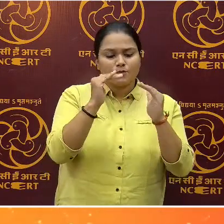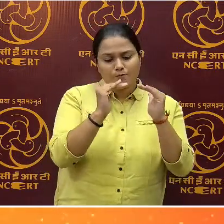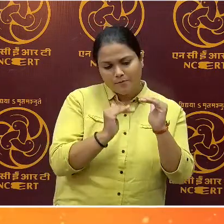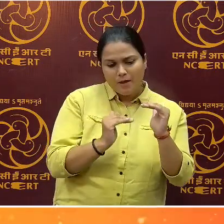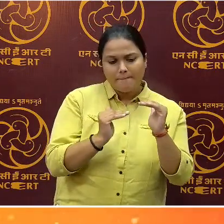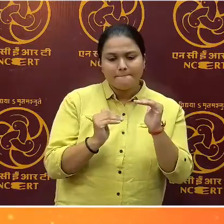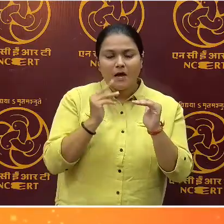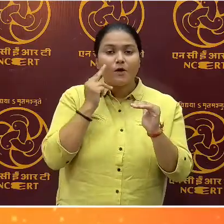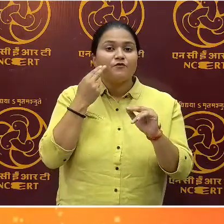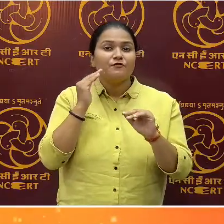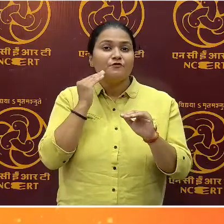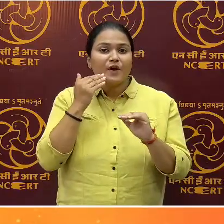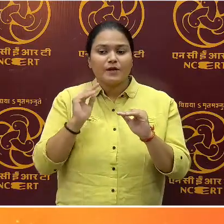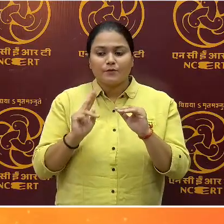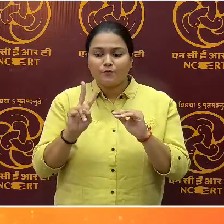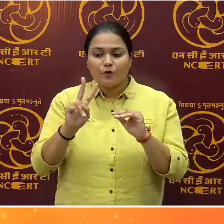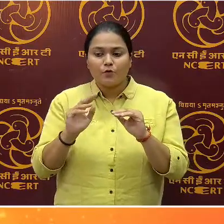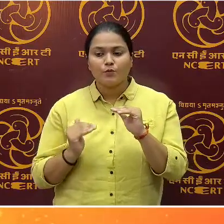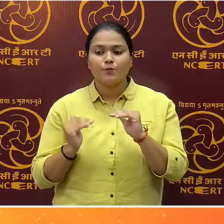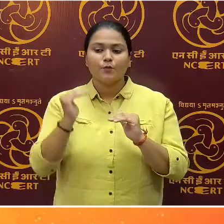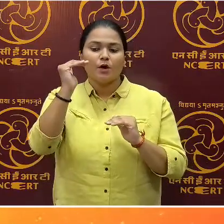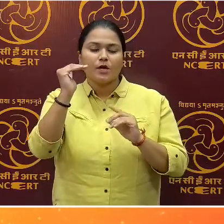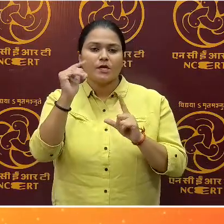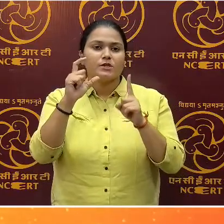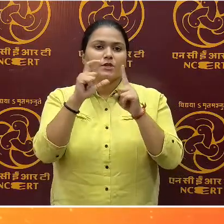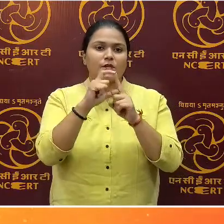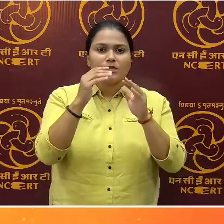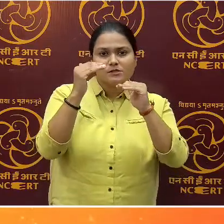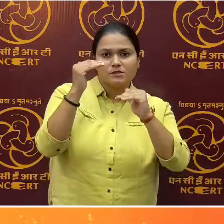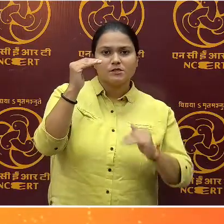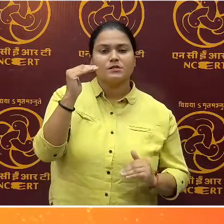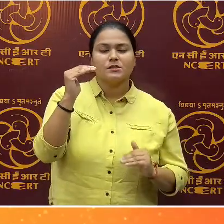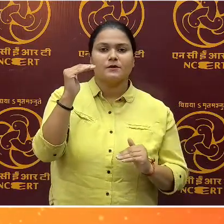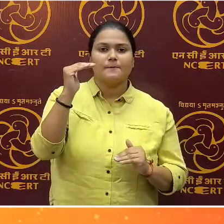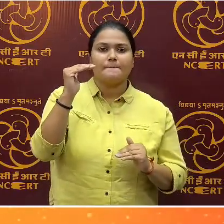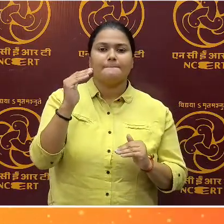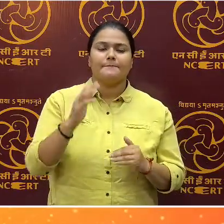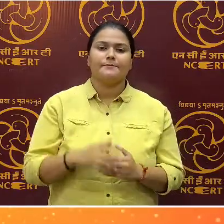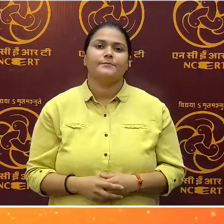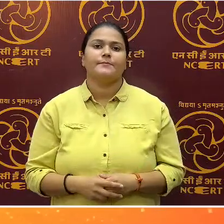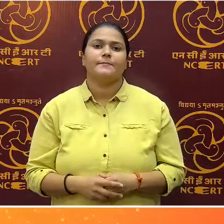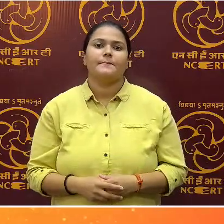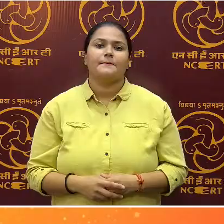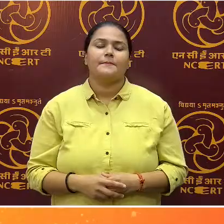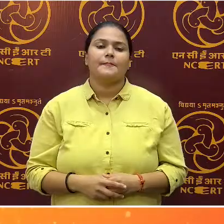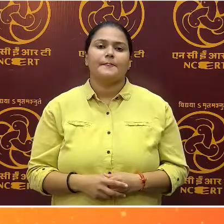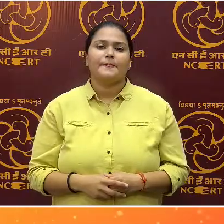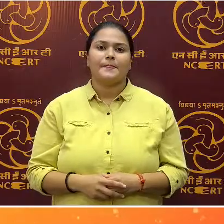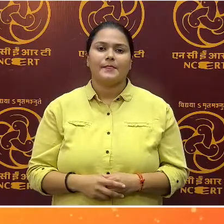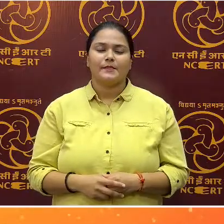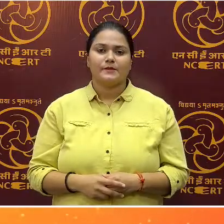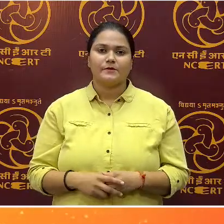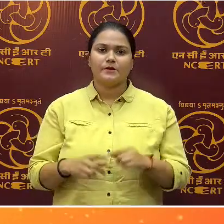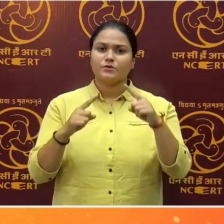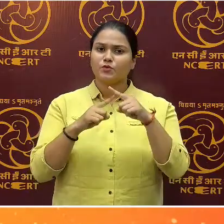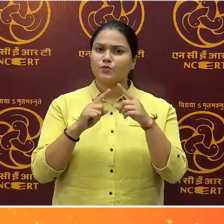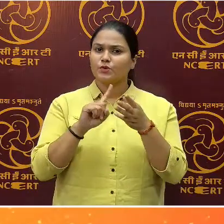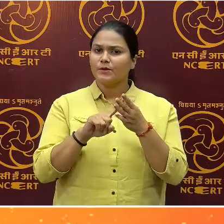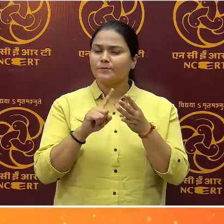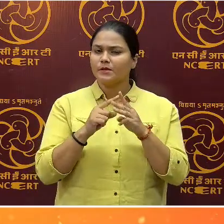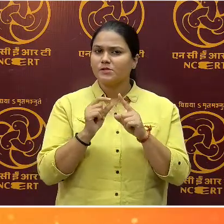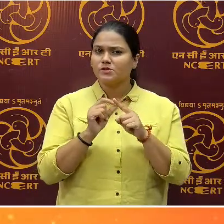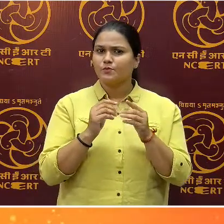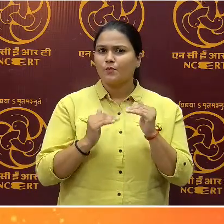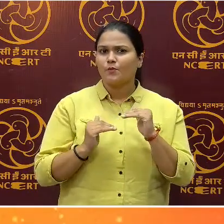Okay. Because they are inversely proportional to each other. Clear, ma'am. Okay, on increasing temperature, what is happening? Volume,